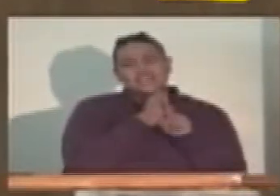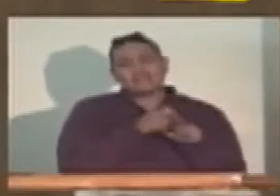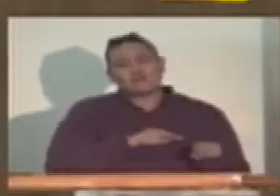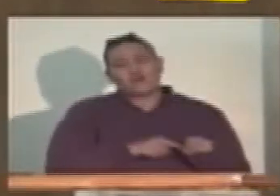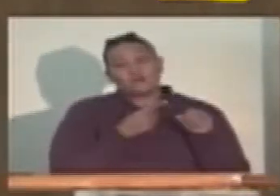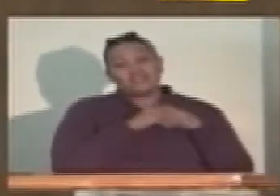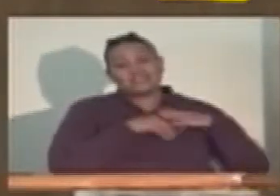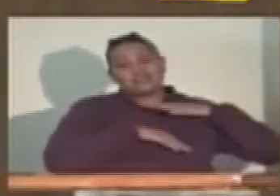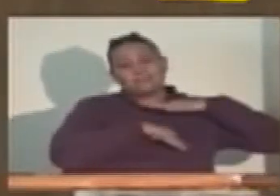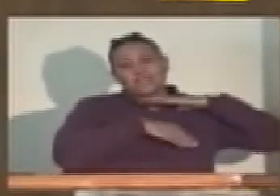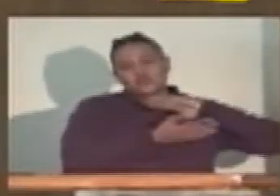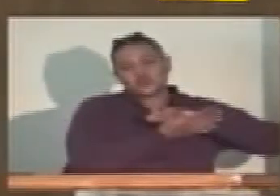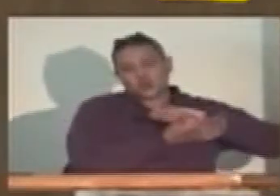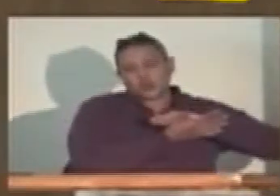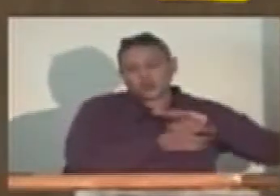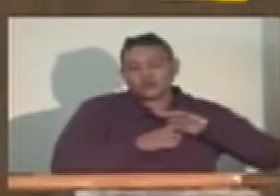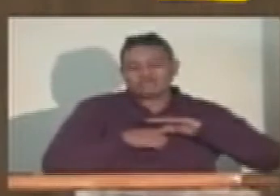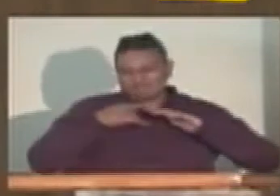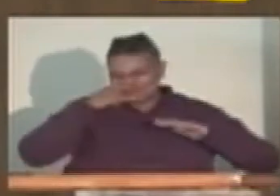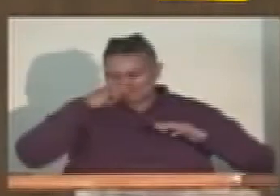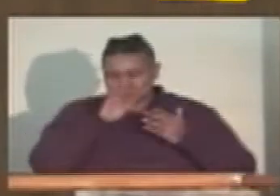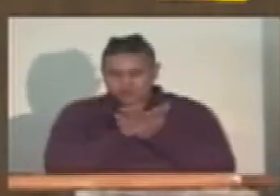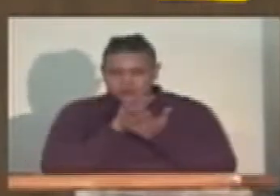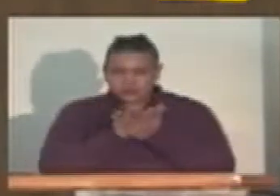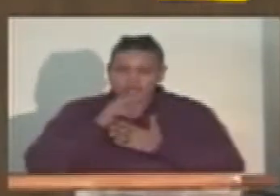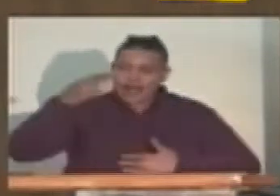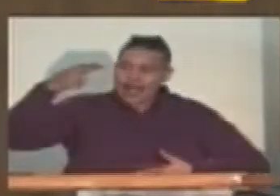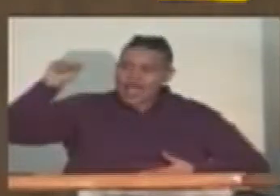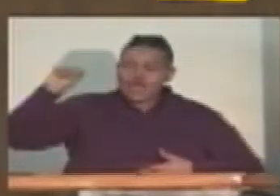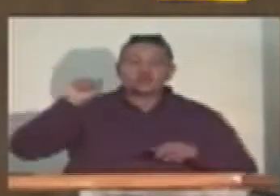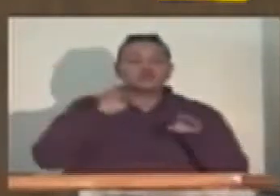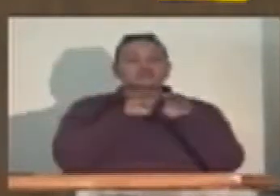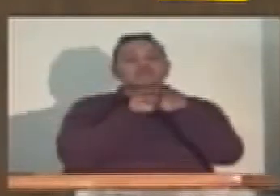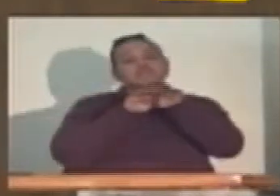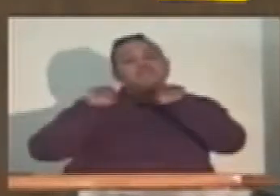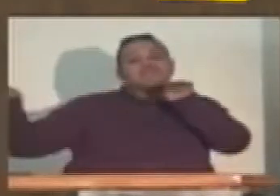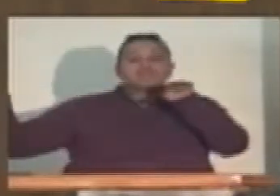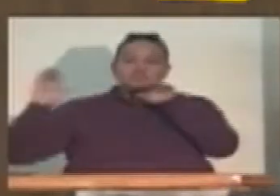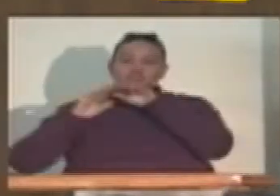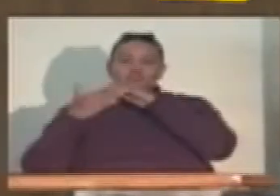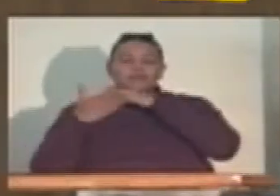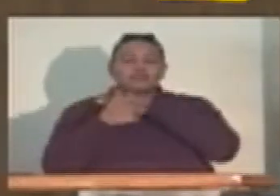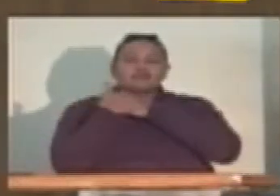in the basic schools, the infant schools and the high schools across the country.